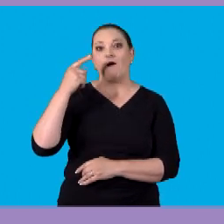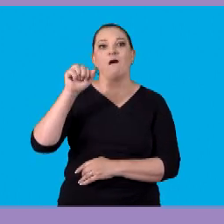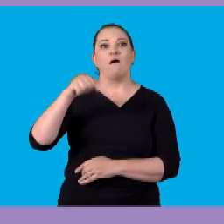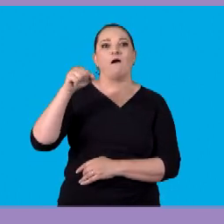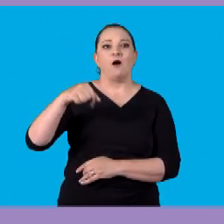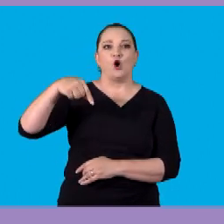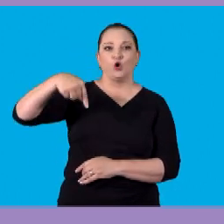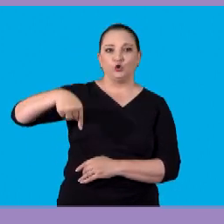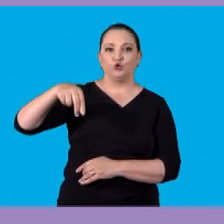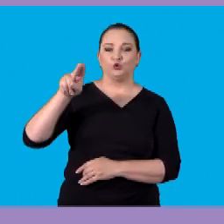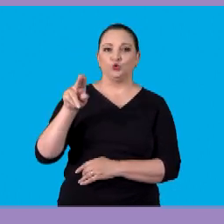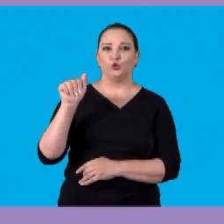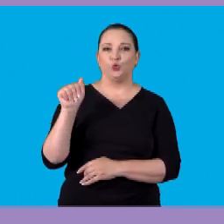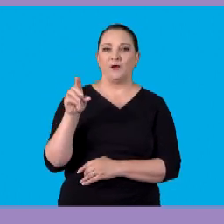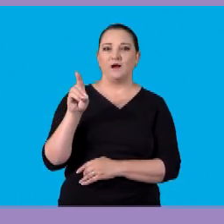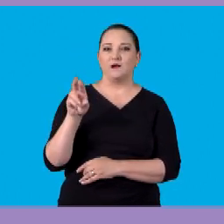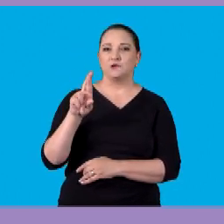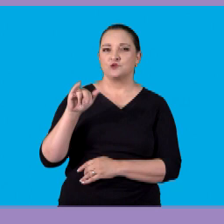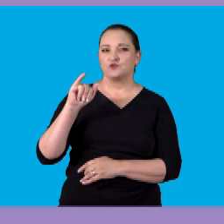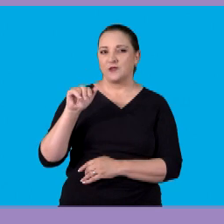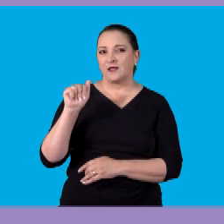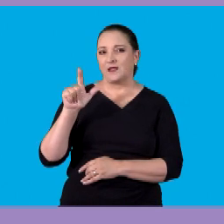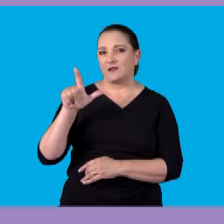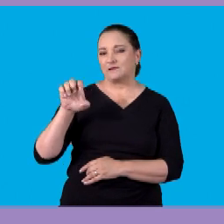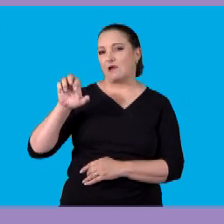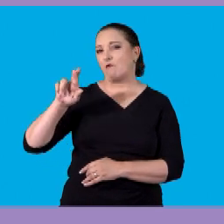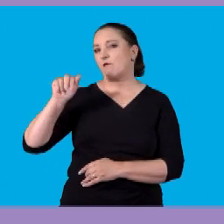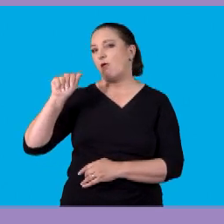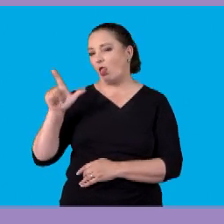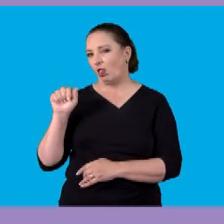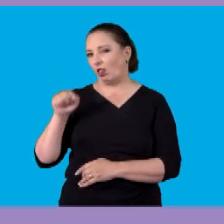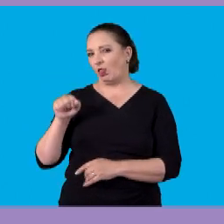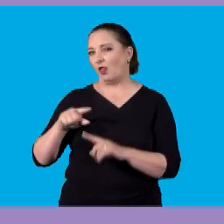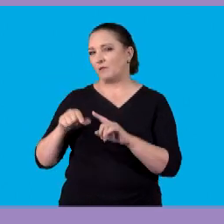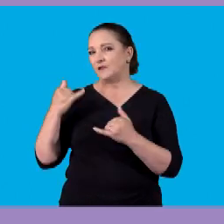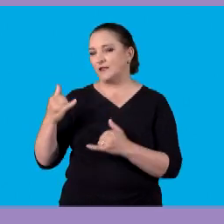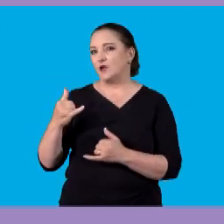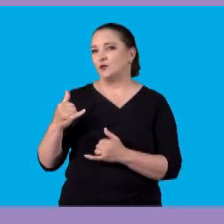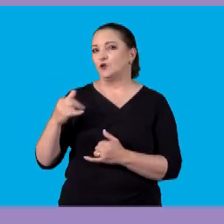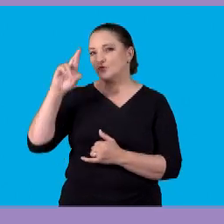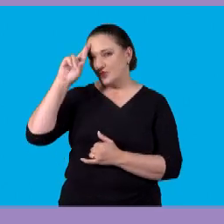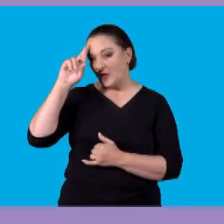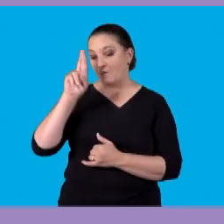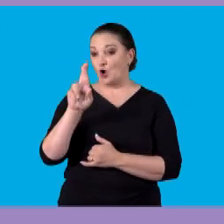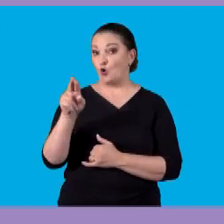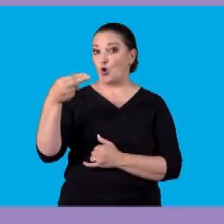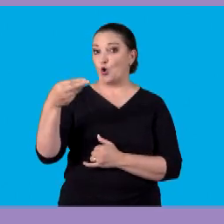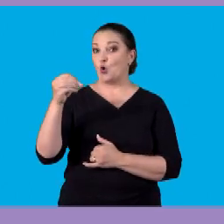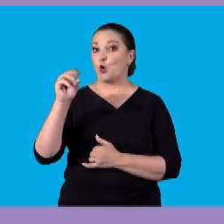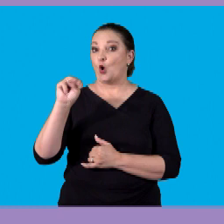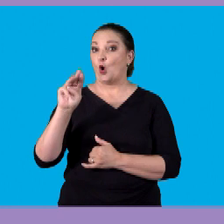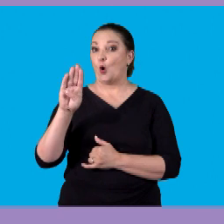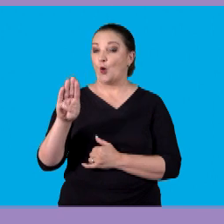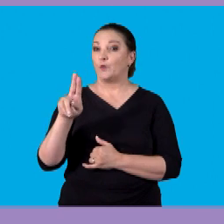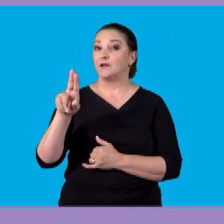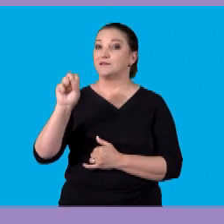quadrilateral? Yes, it is a rhombus. Remember, a rhombus is a special parallelogram, but